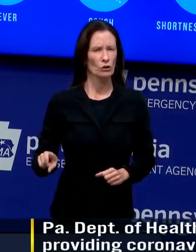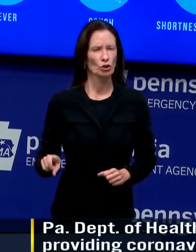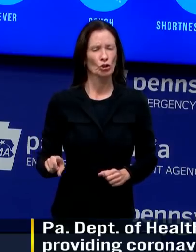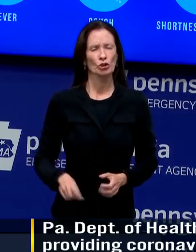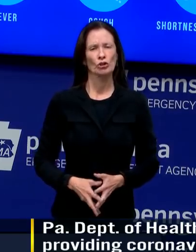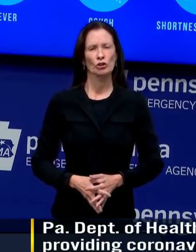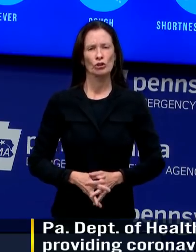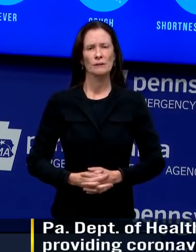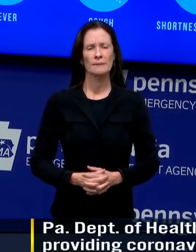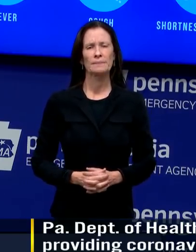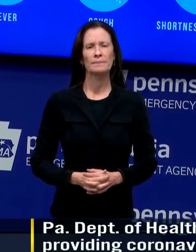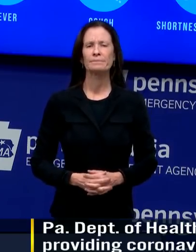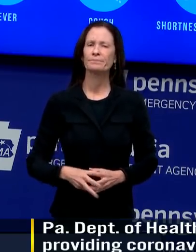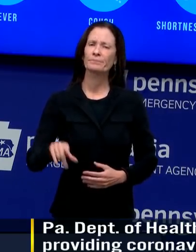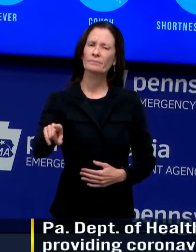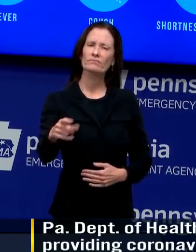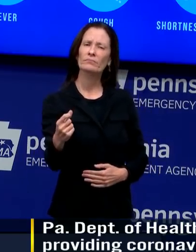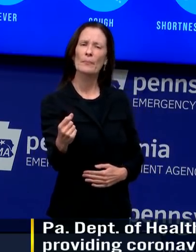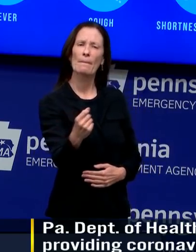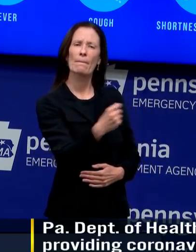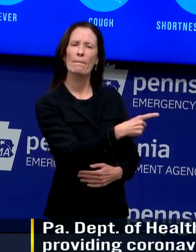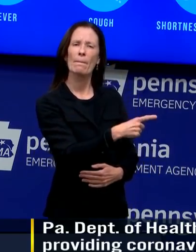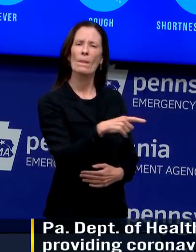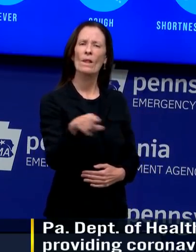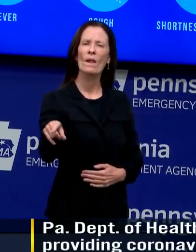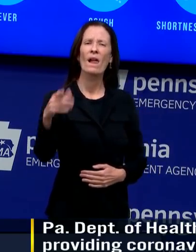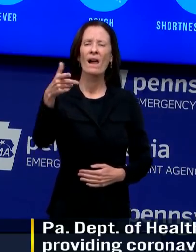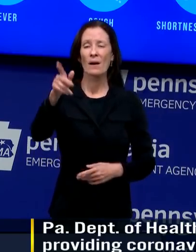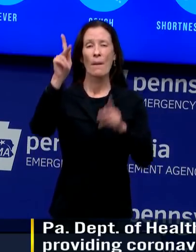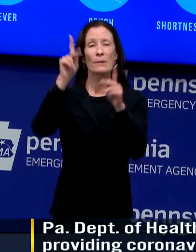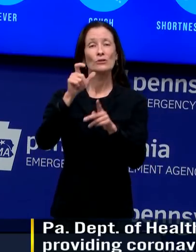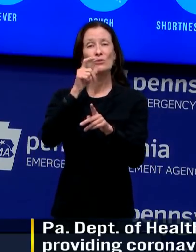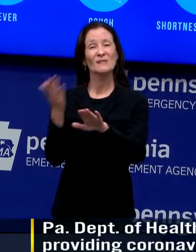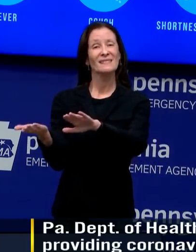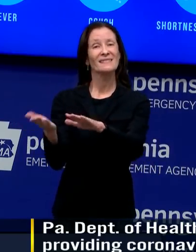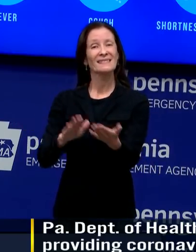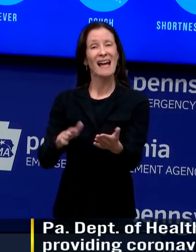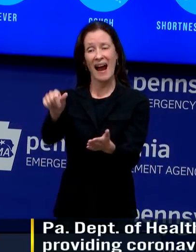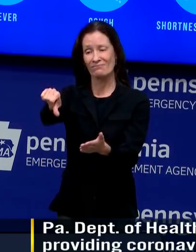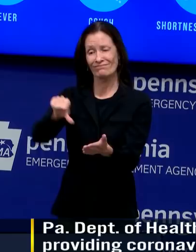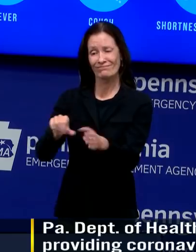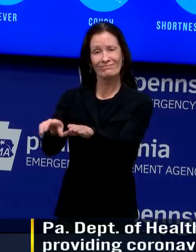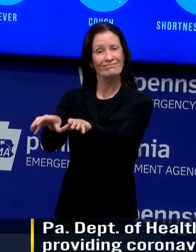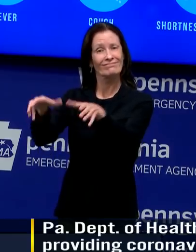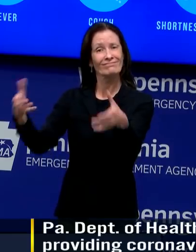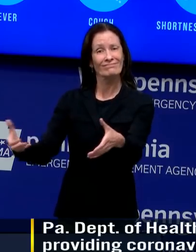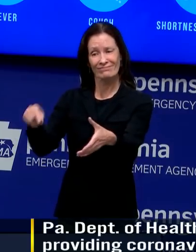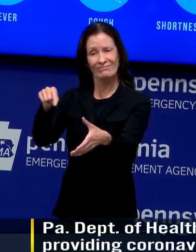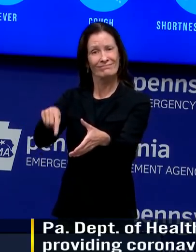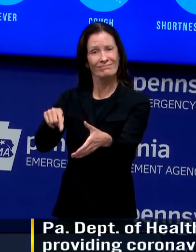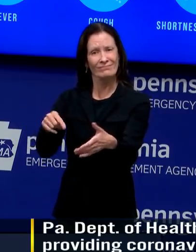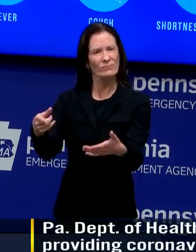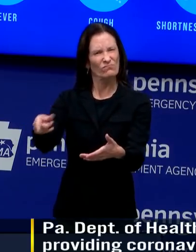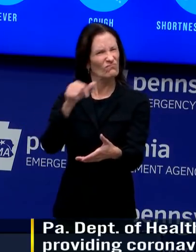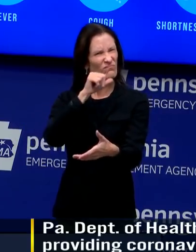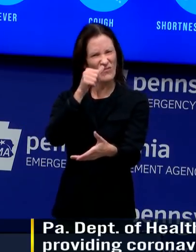of COVID-19 deaths beyond the daily press release? And as a follow-up, would that be the best practice to slow the spread of the virus? Well,